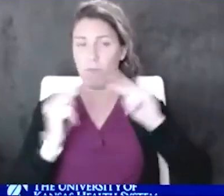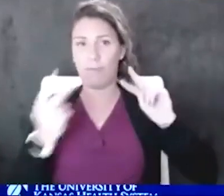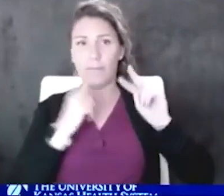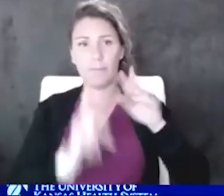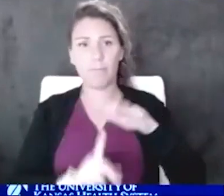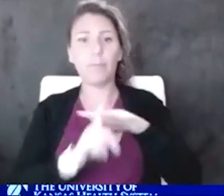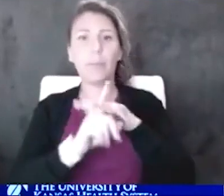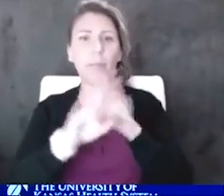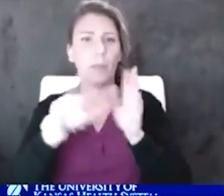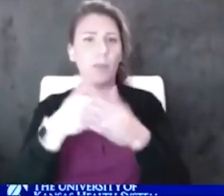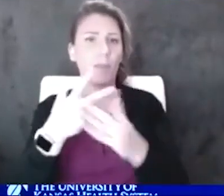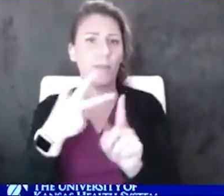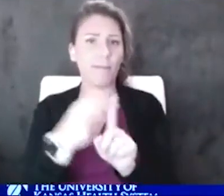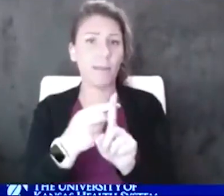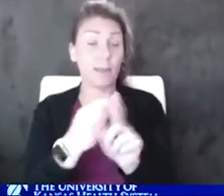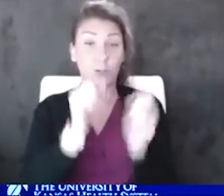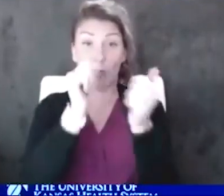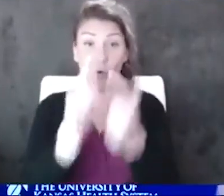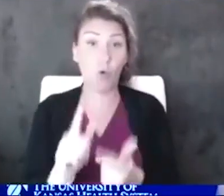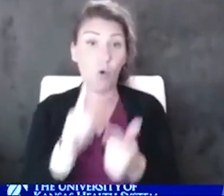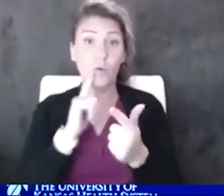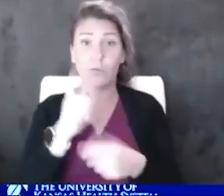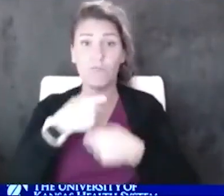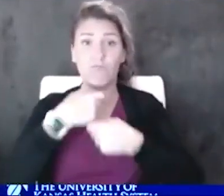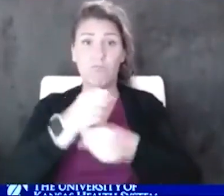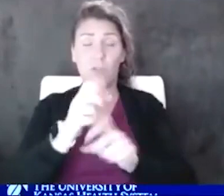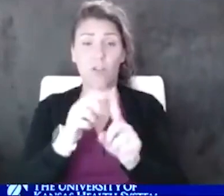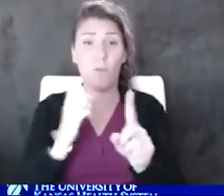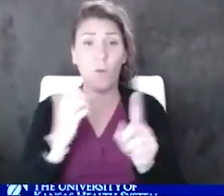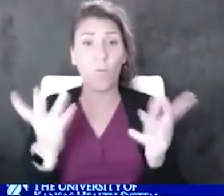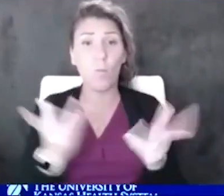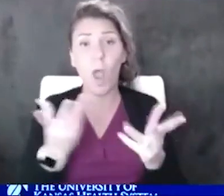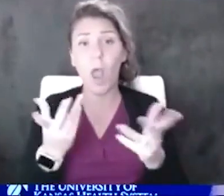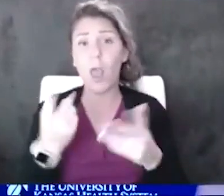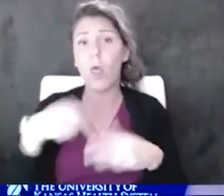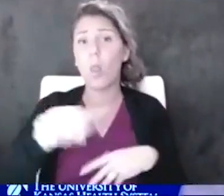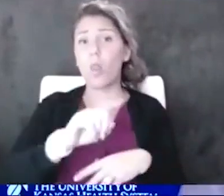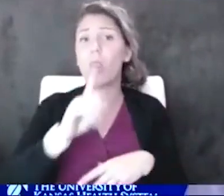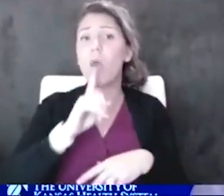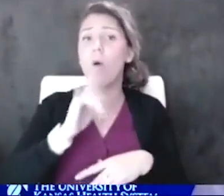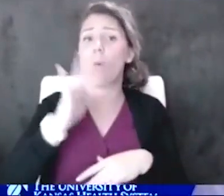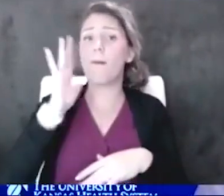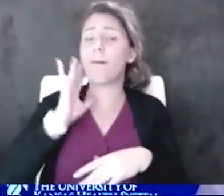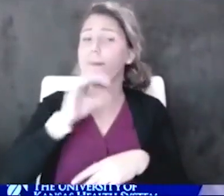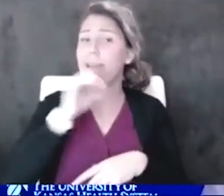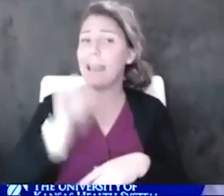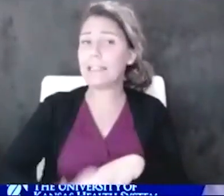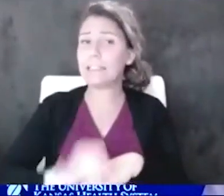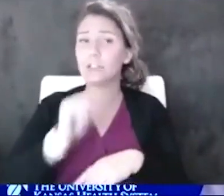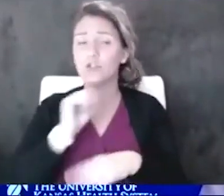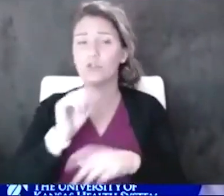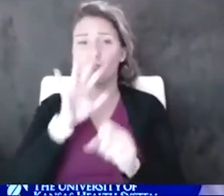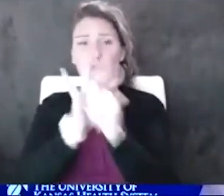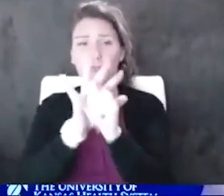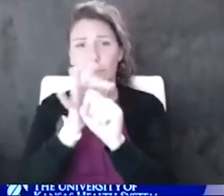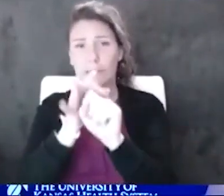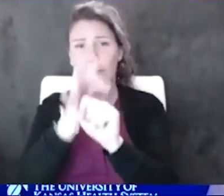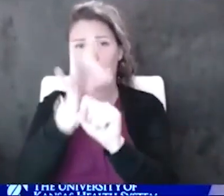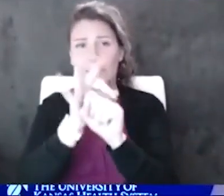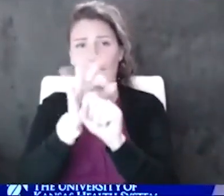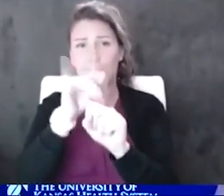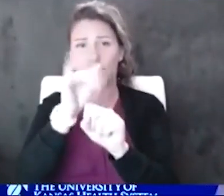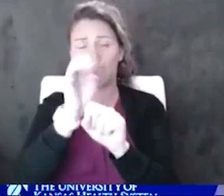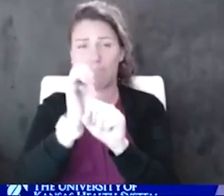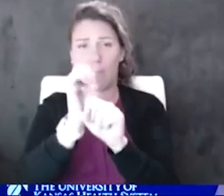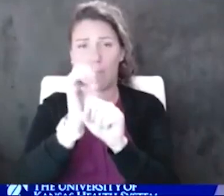all created based on those ancestral strains of spike from the original Wuhan strain. So,